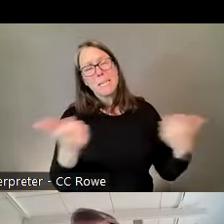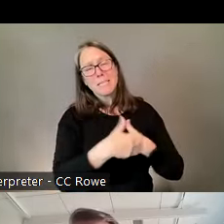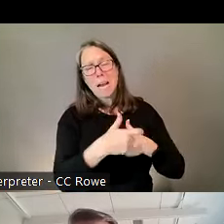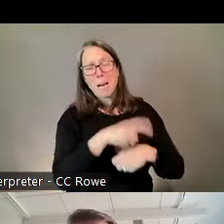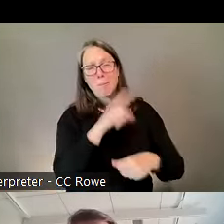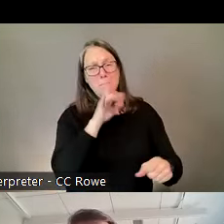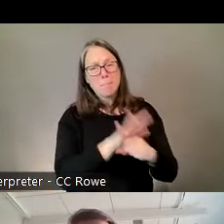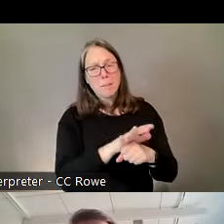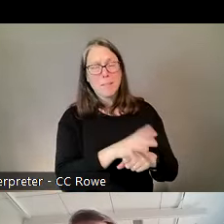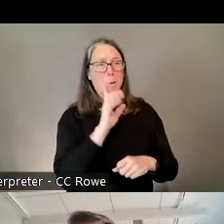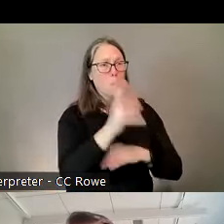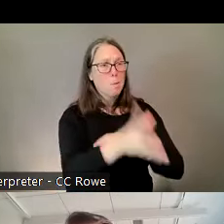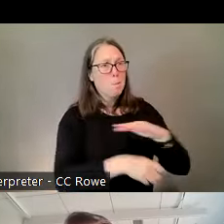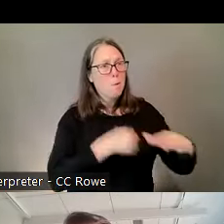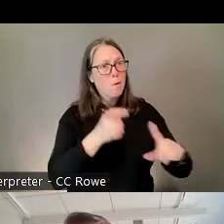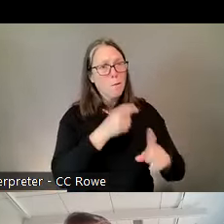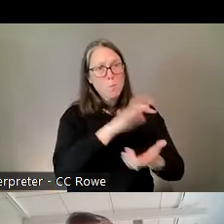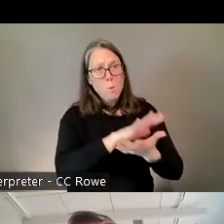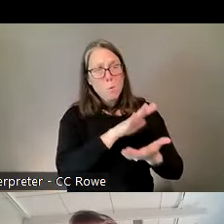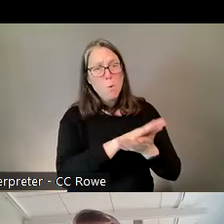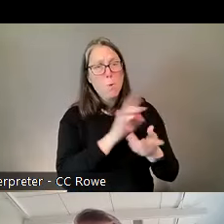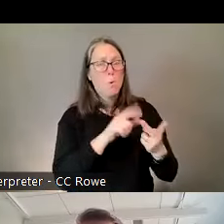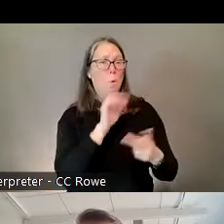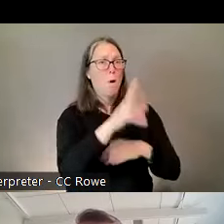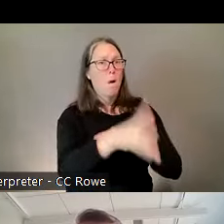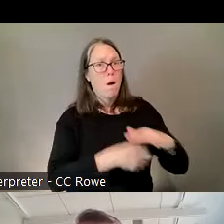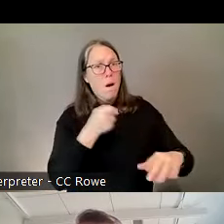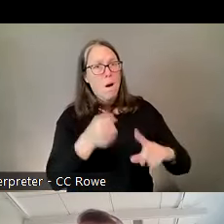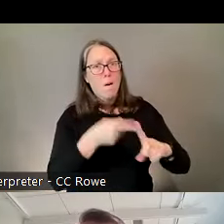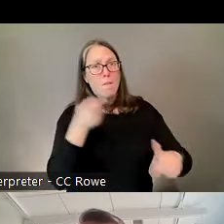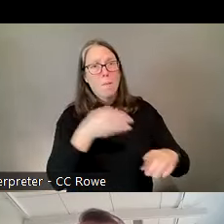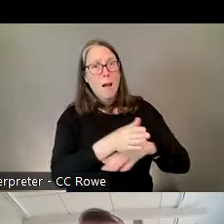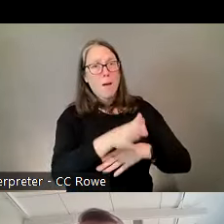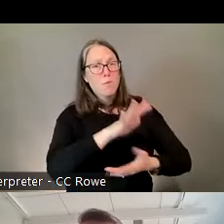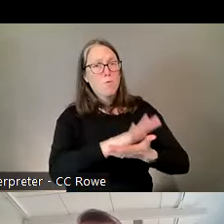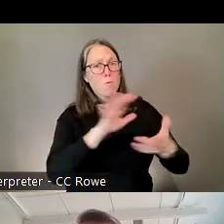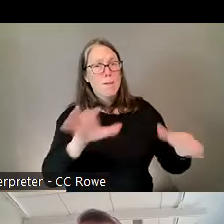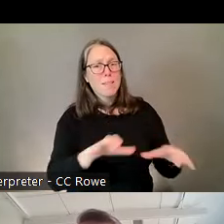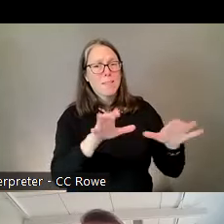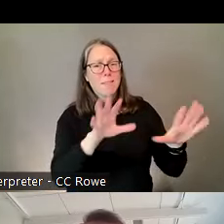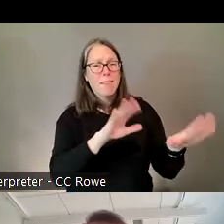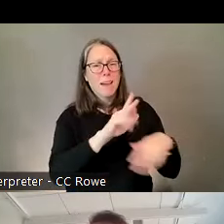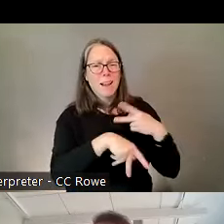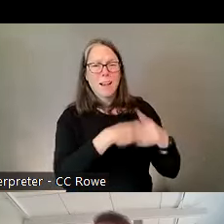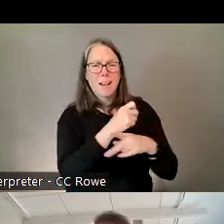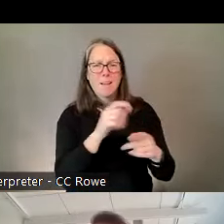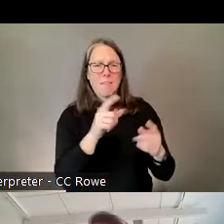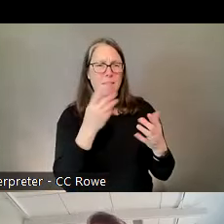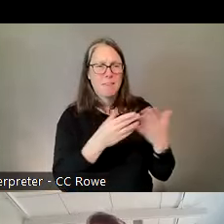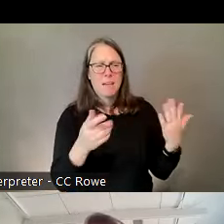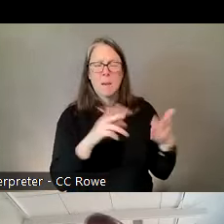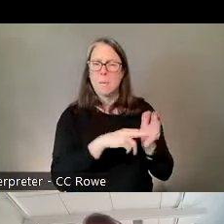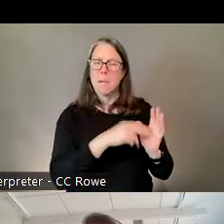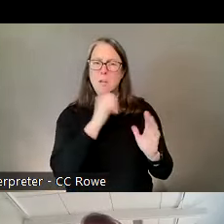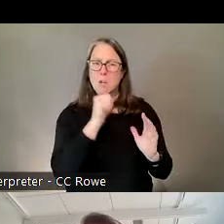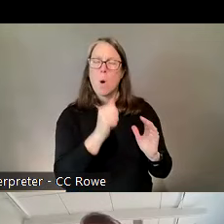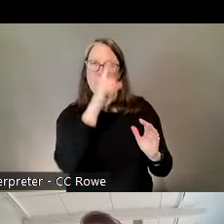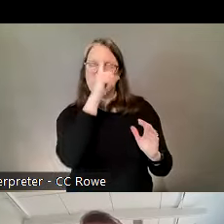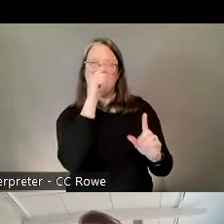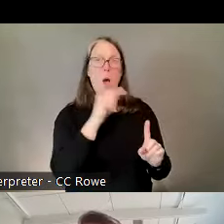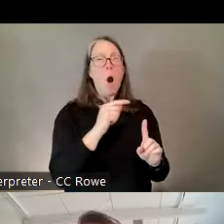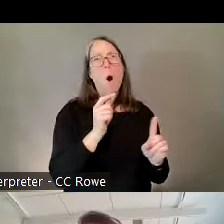pulling out of school or you're pulling out of after-school activities and that sort of thing. And so they shouldn't be thought of as nothing. I